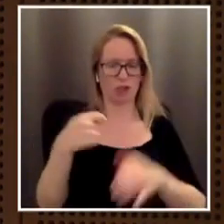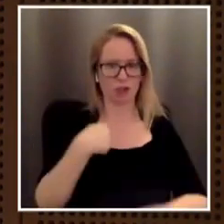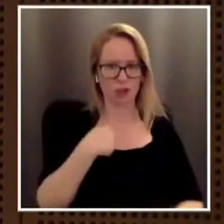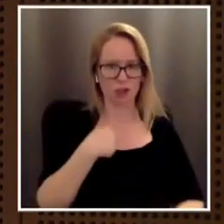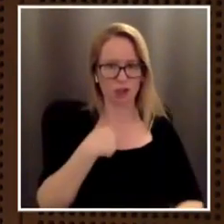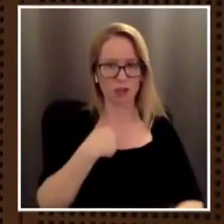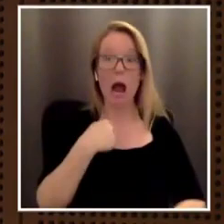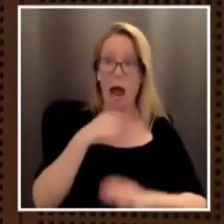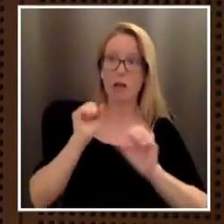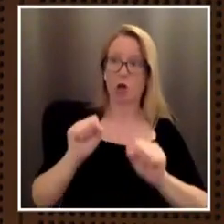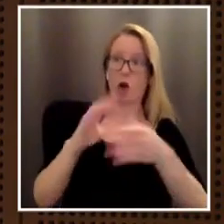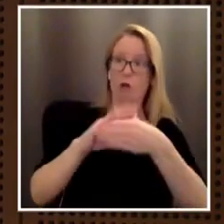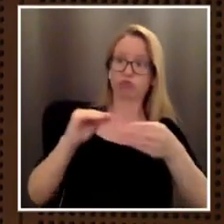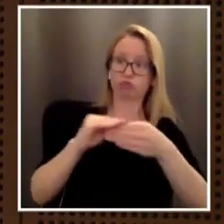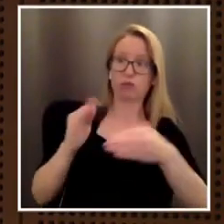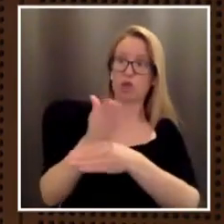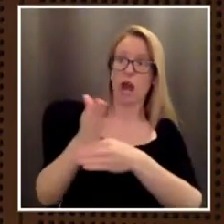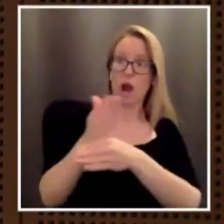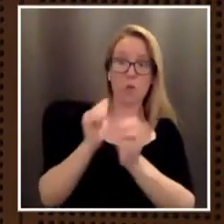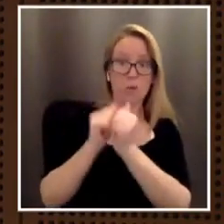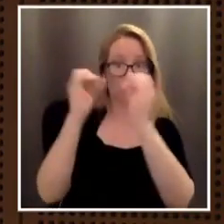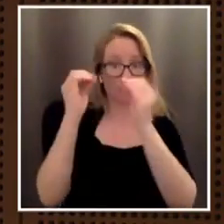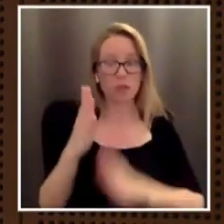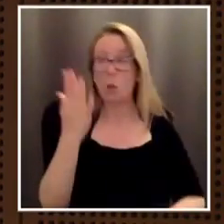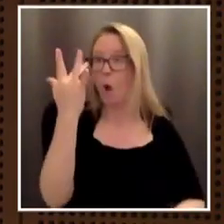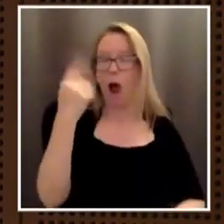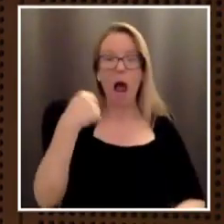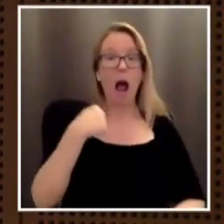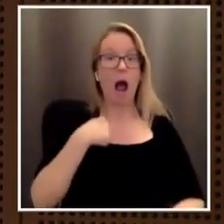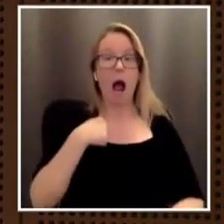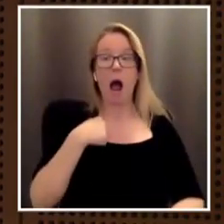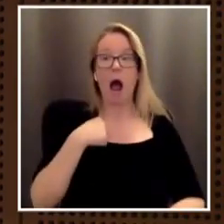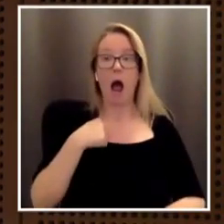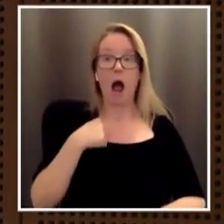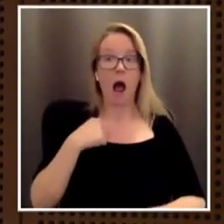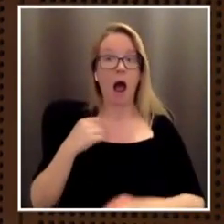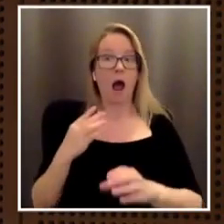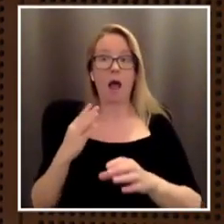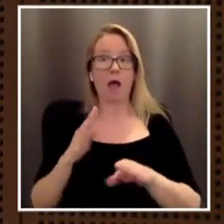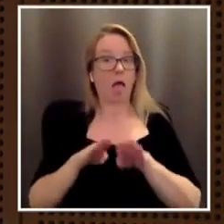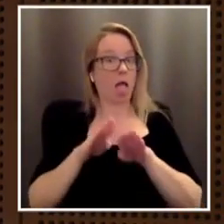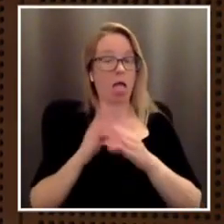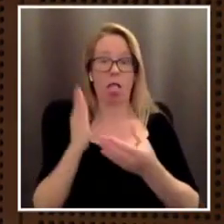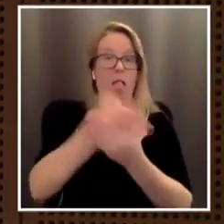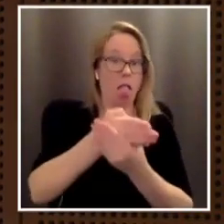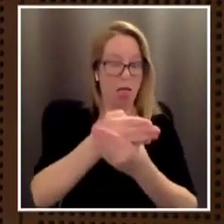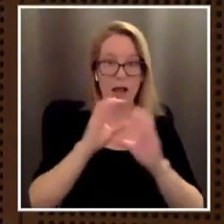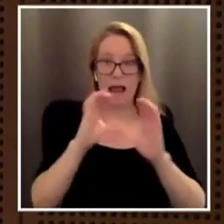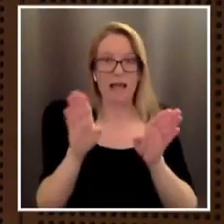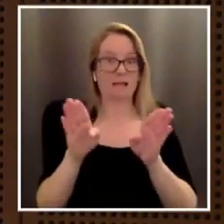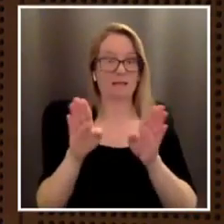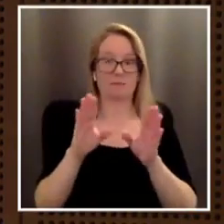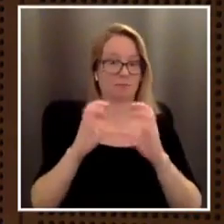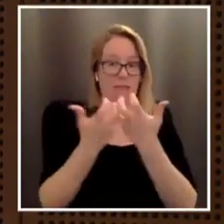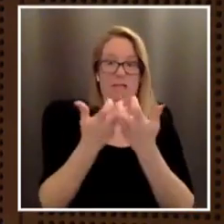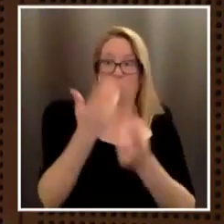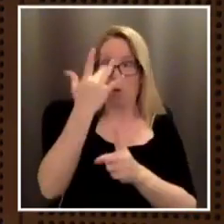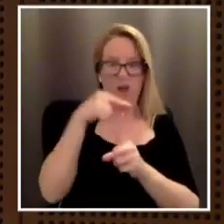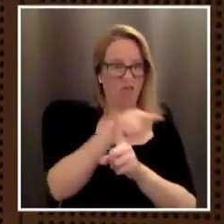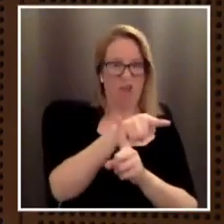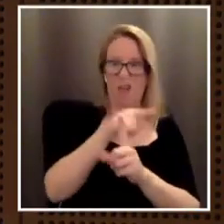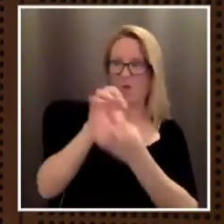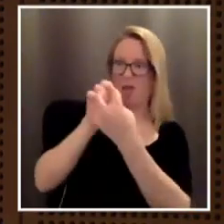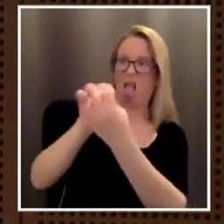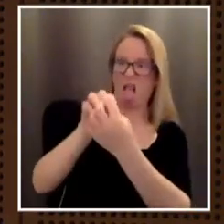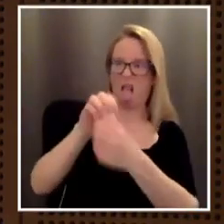I could share it with him. The reason I sort of stepped in with my classmates was belittling him and attacking